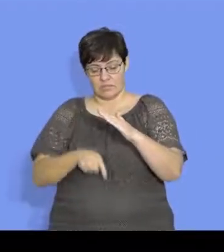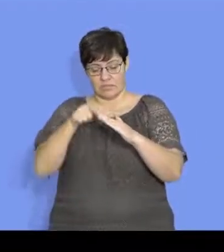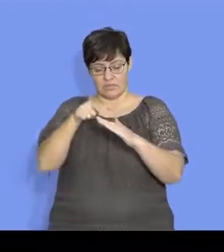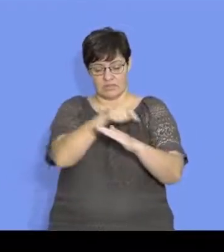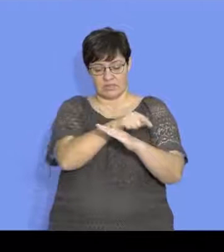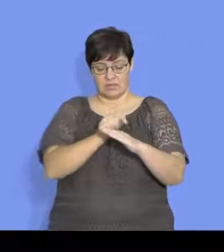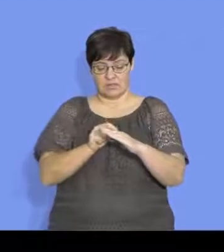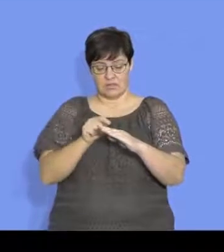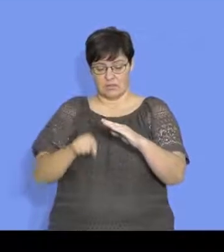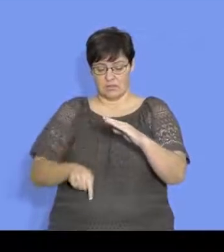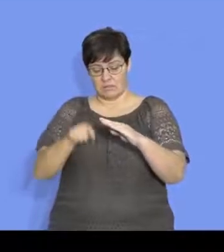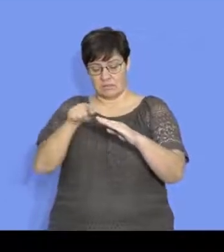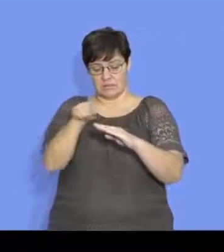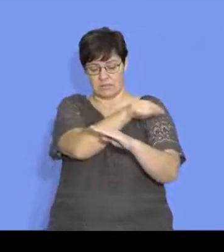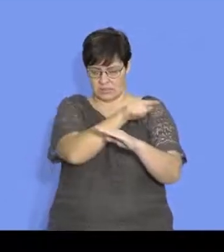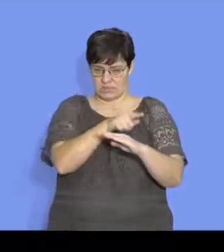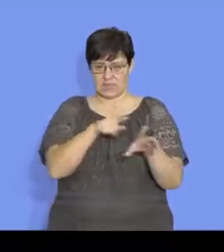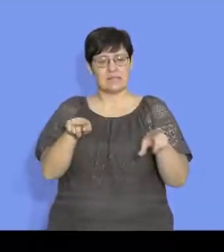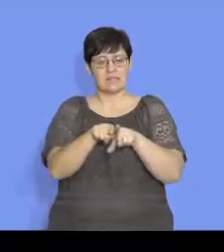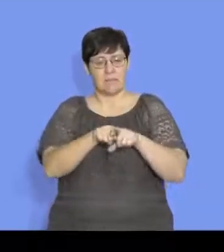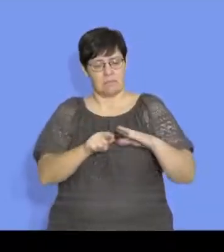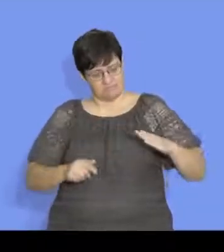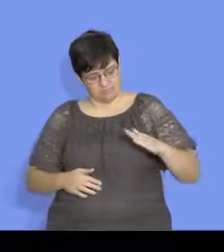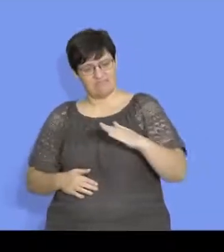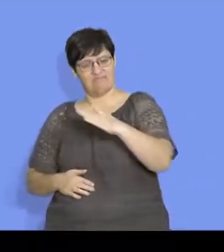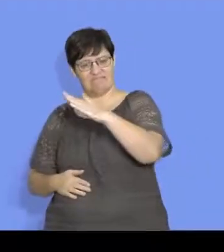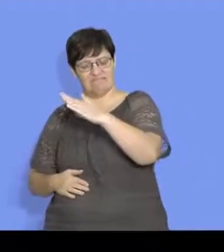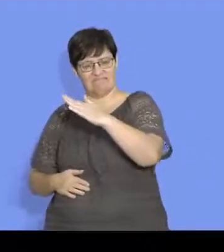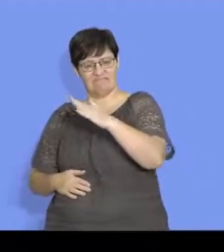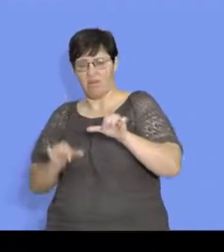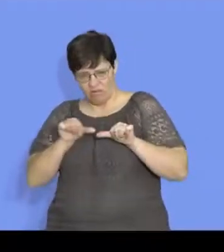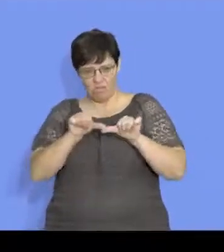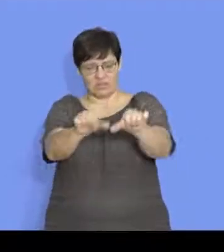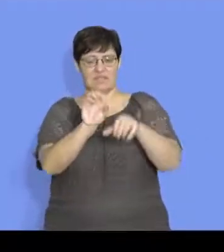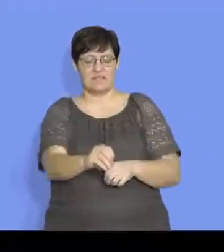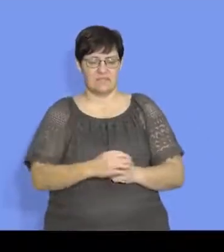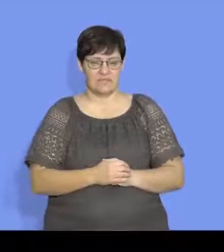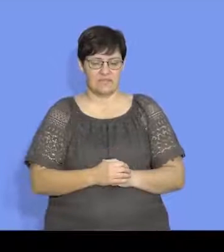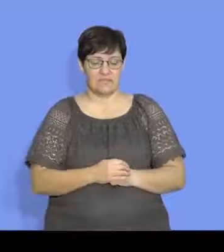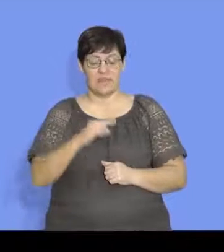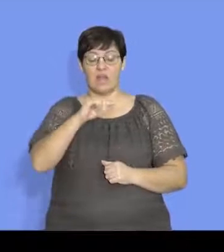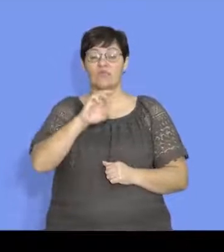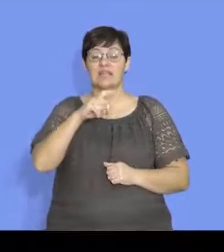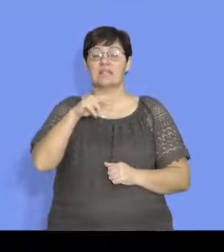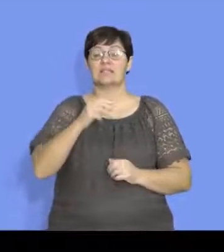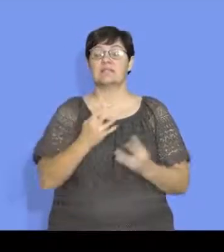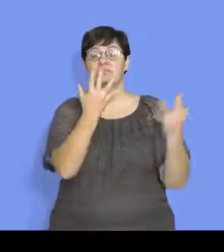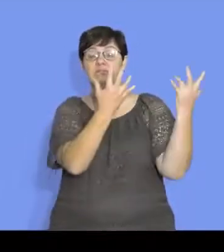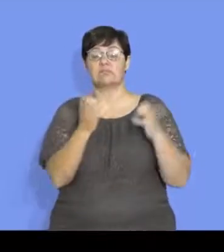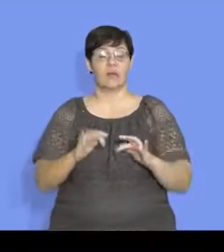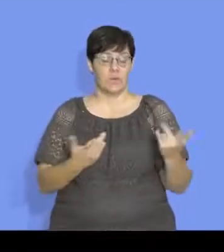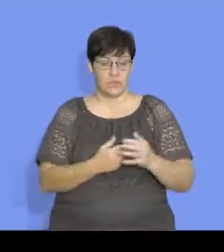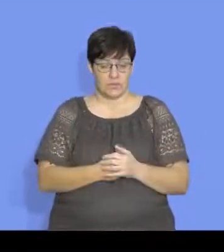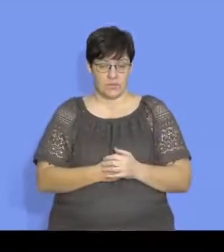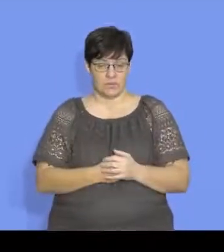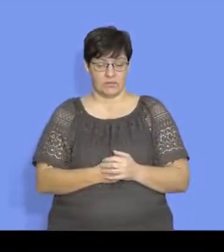that position is all the same. It's a constant. Now, remember how we work out gradient as well. We can take gradient and we can